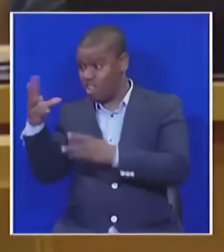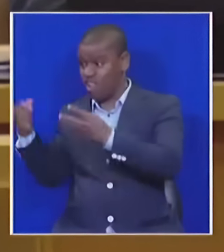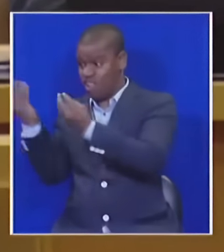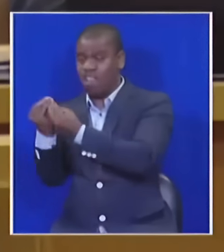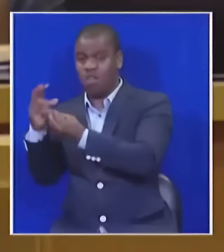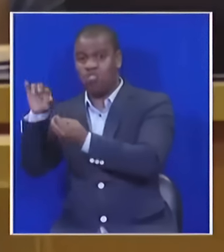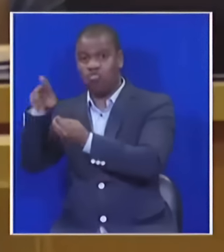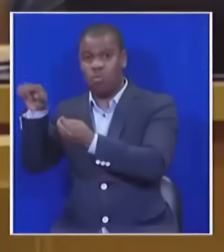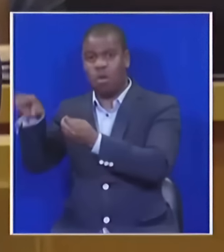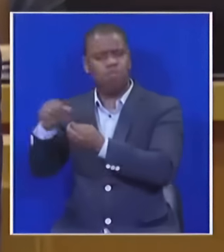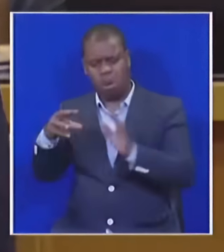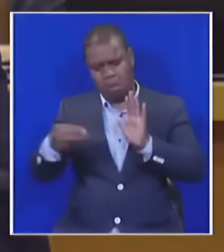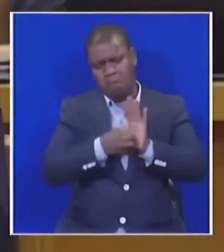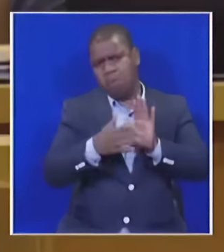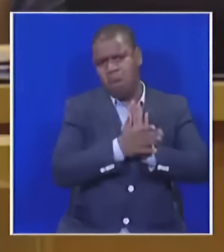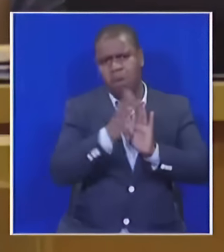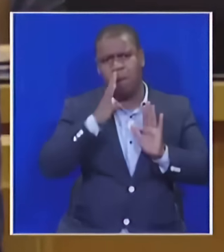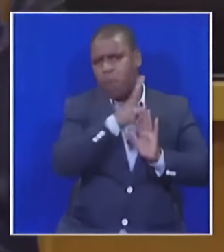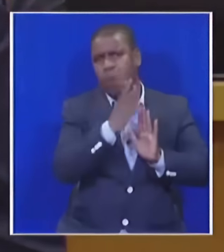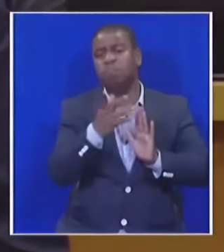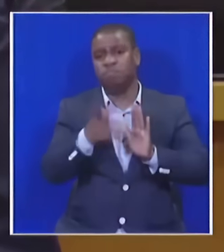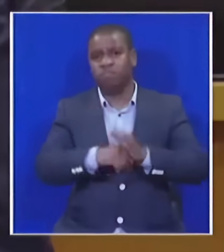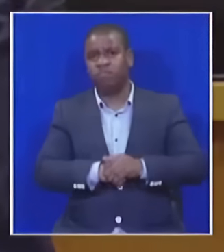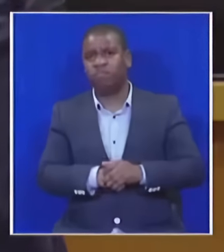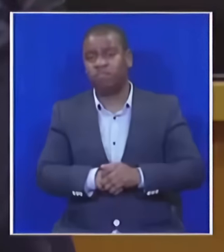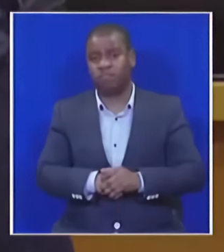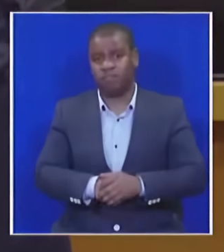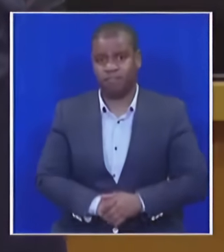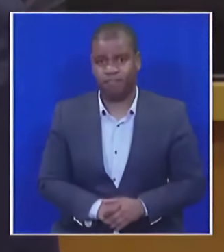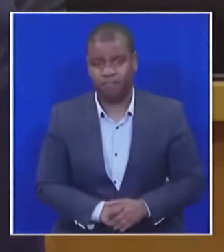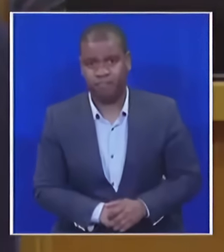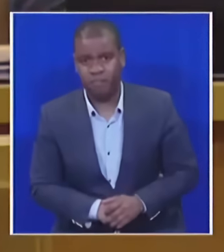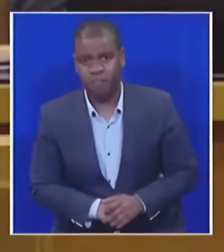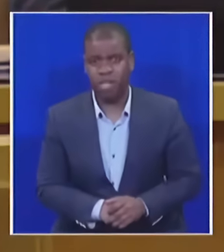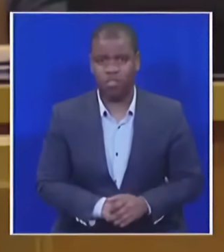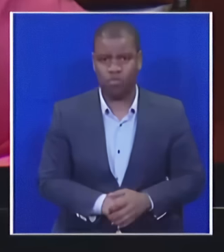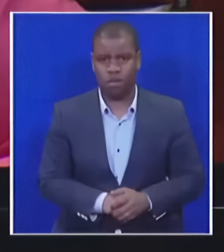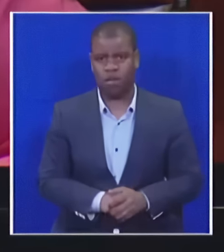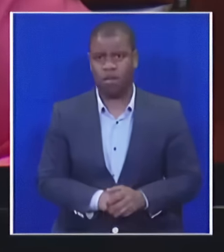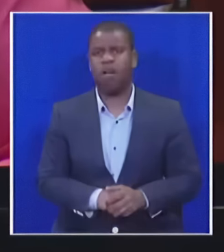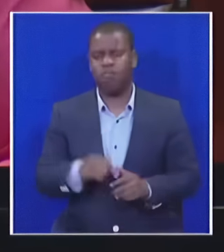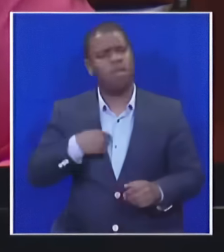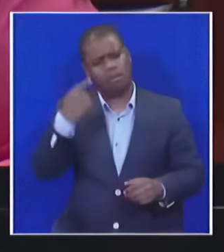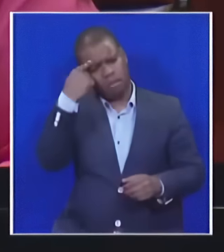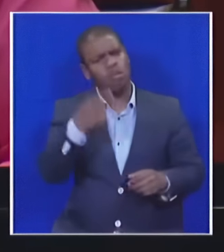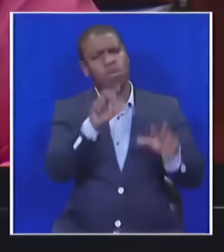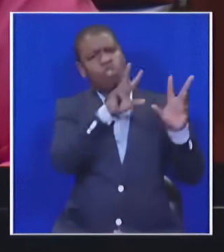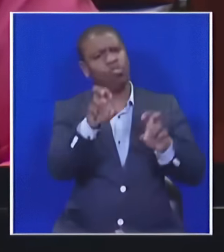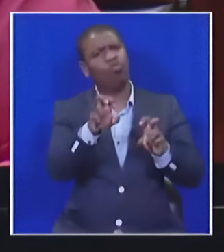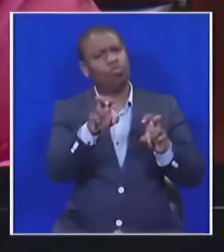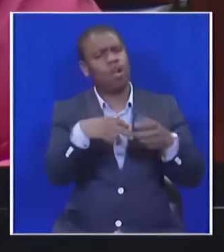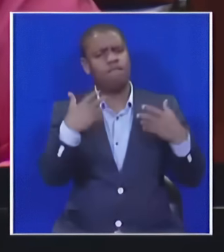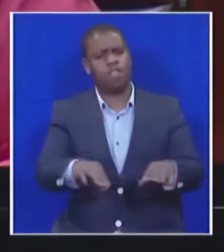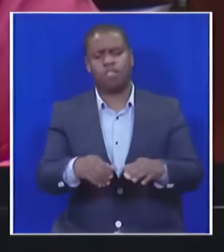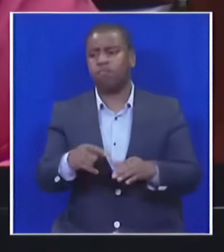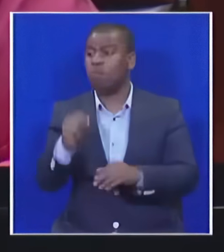of Section 88, which gives the Honorable Malema... Honorable member, I think I have already ruled on this matter. Honorable Mukwena,